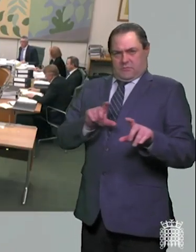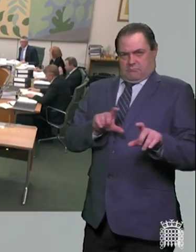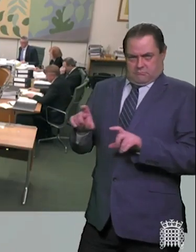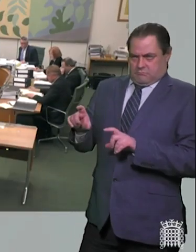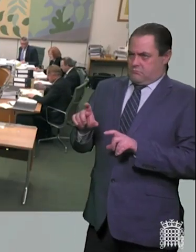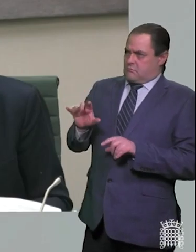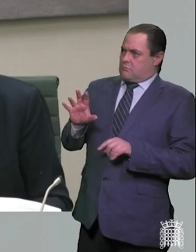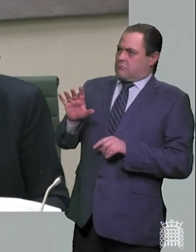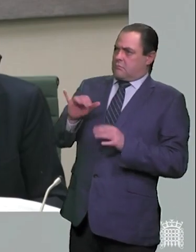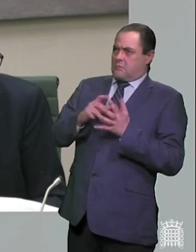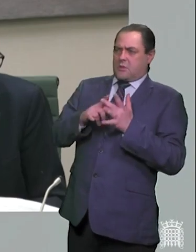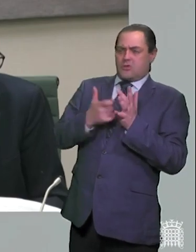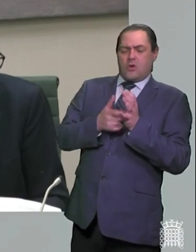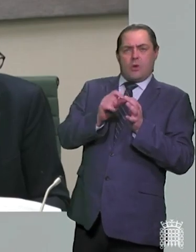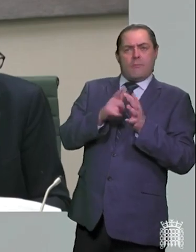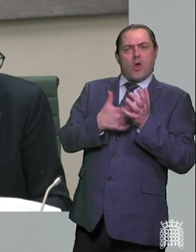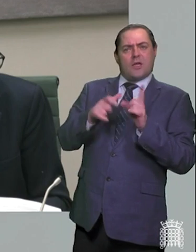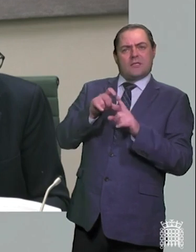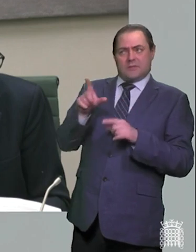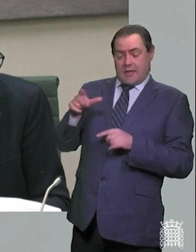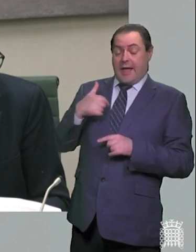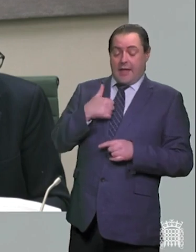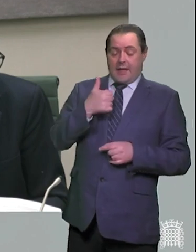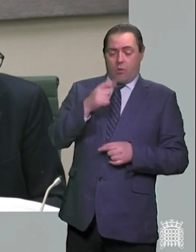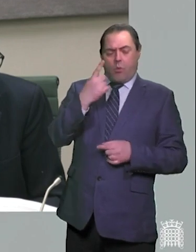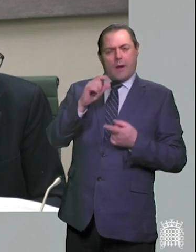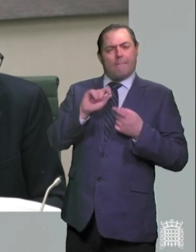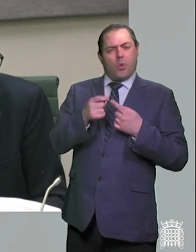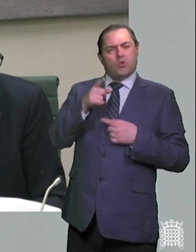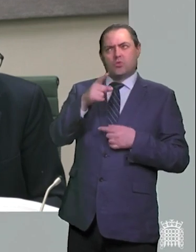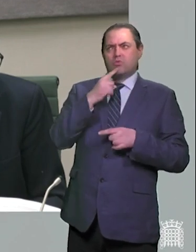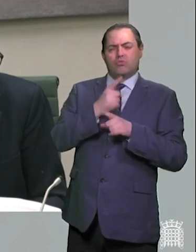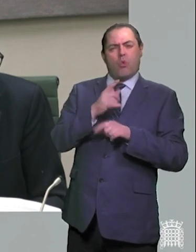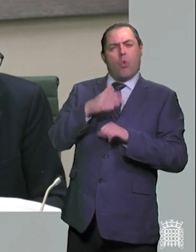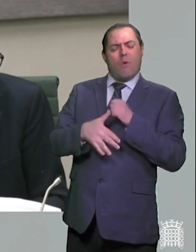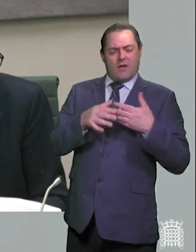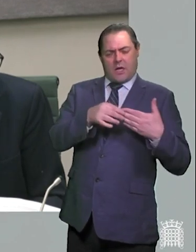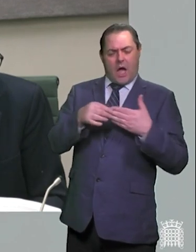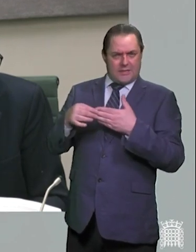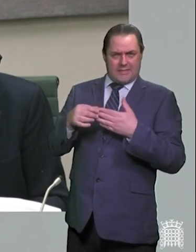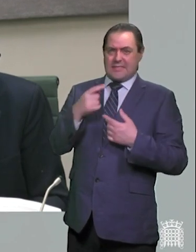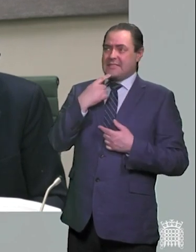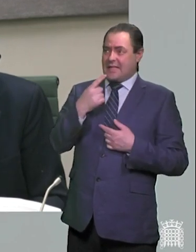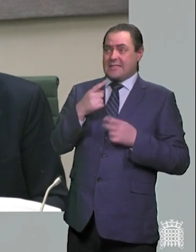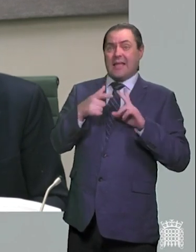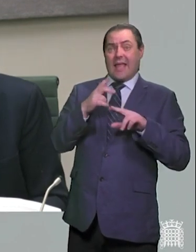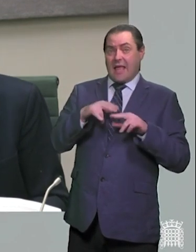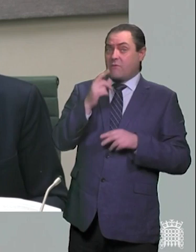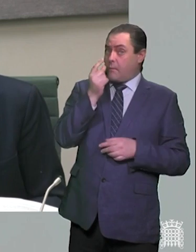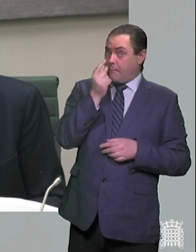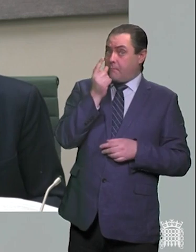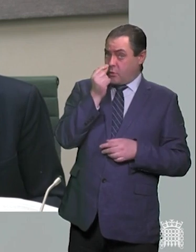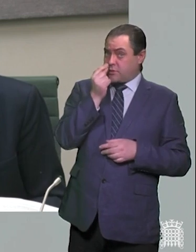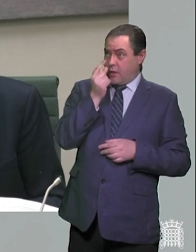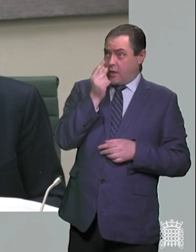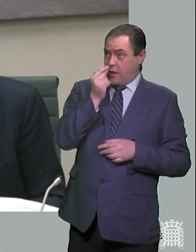Just on one point, you were quibbling about the meaning of the guidance, which does say wherever possible, but not in